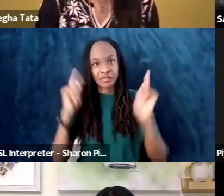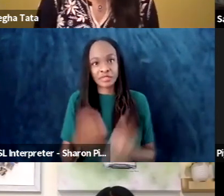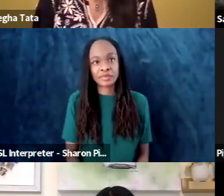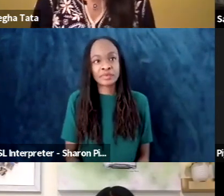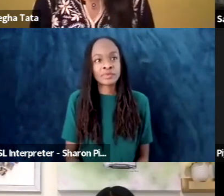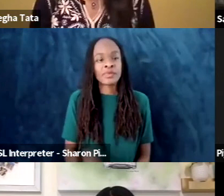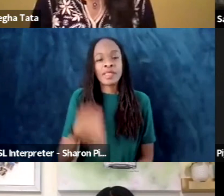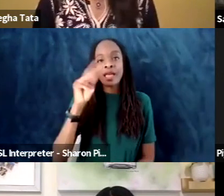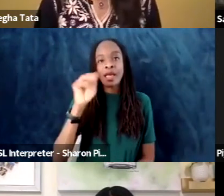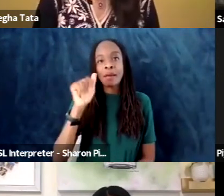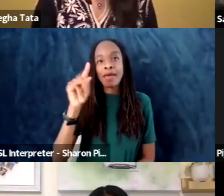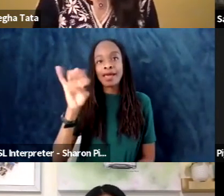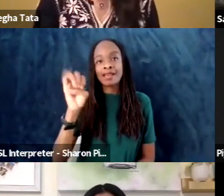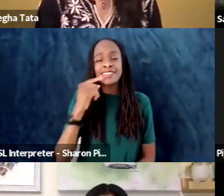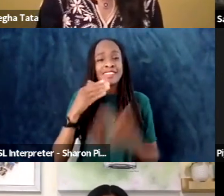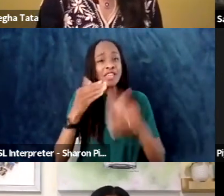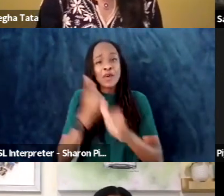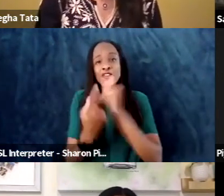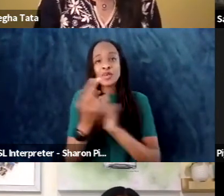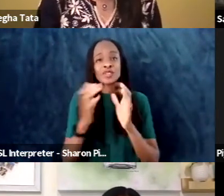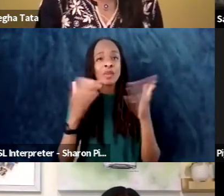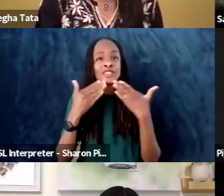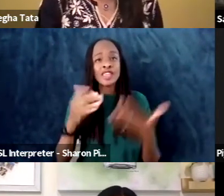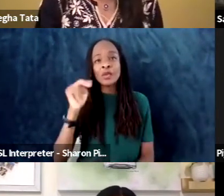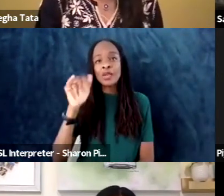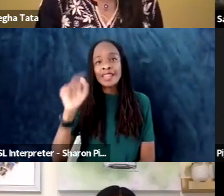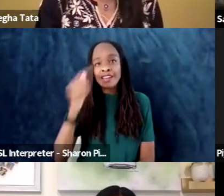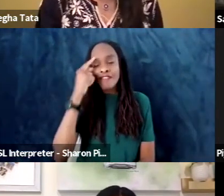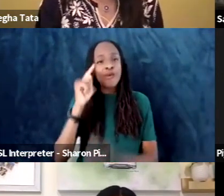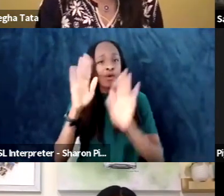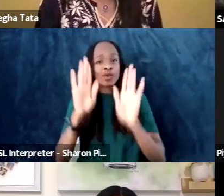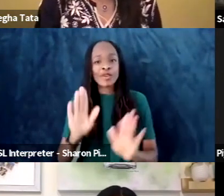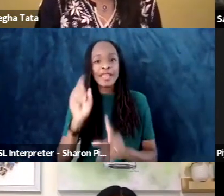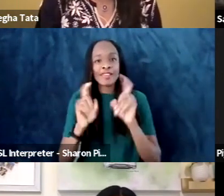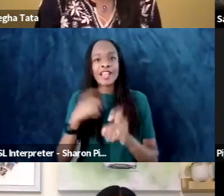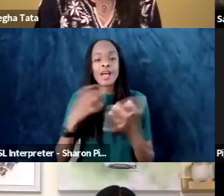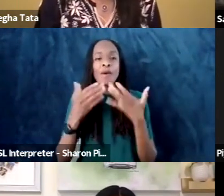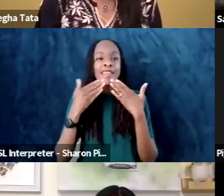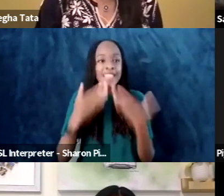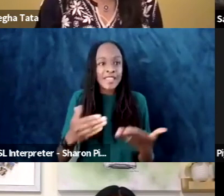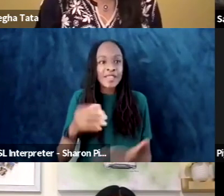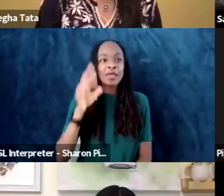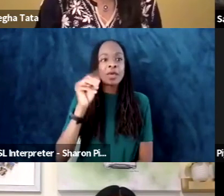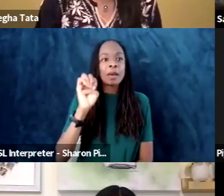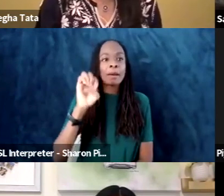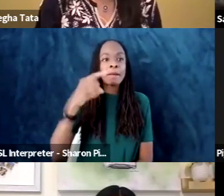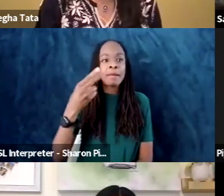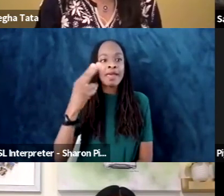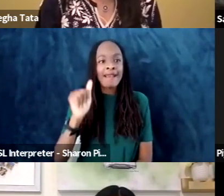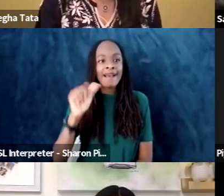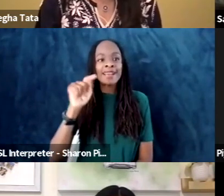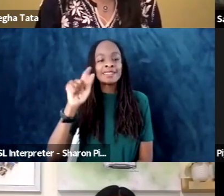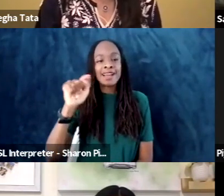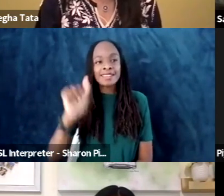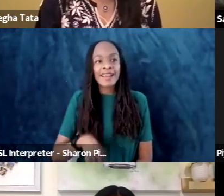Thank you, everyone, so much. Thank you, Nina, for such an insightful question. I want to thank Megha Tata, Piyush Pandey,